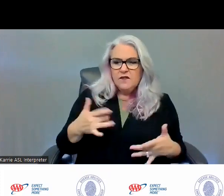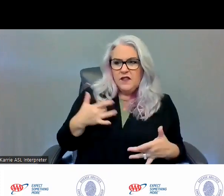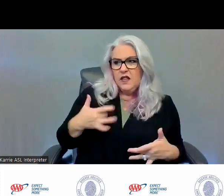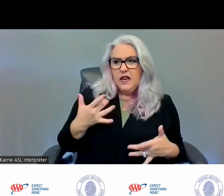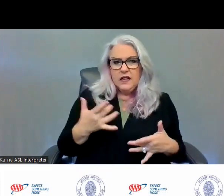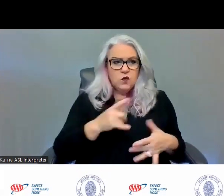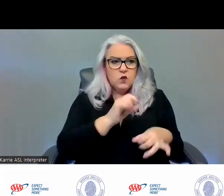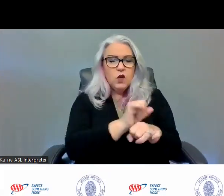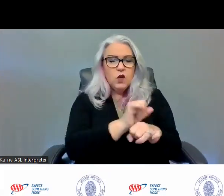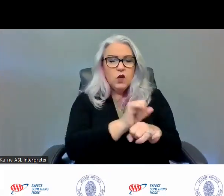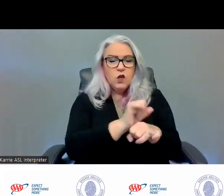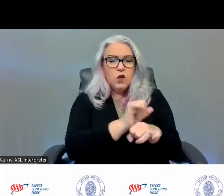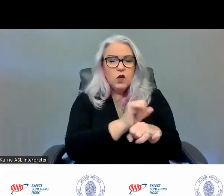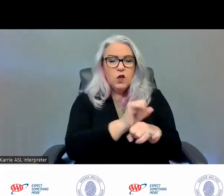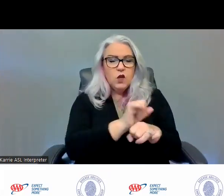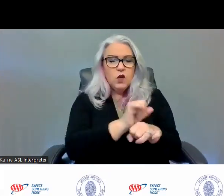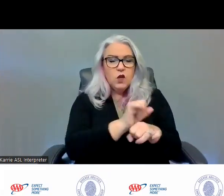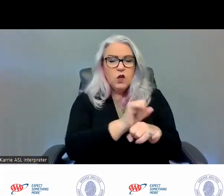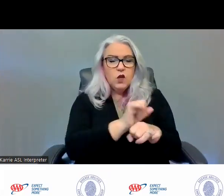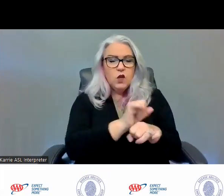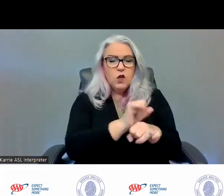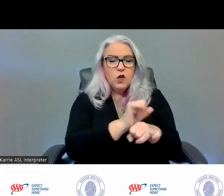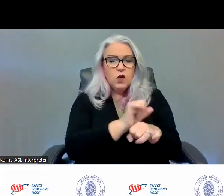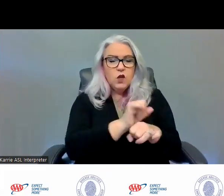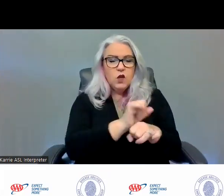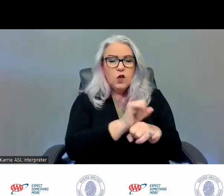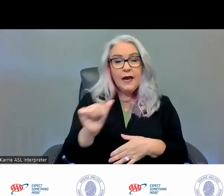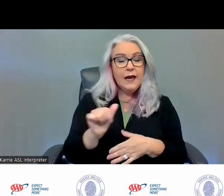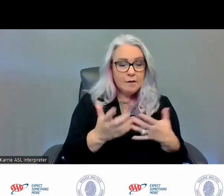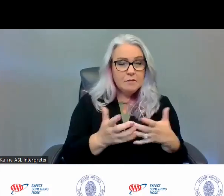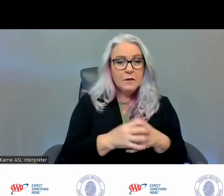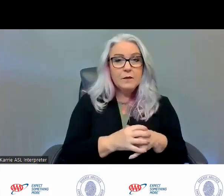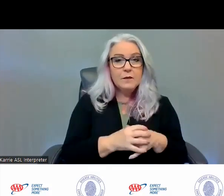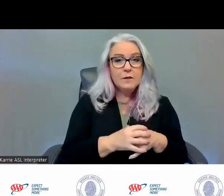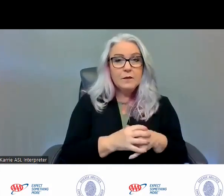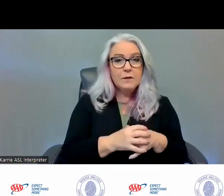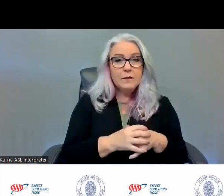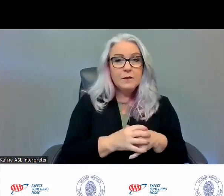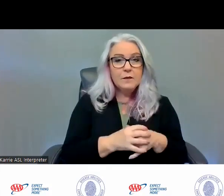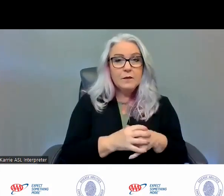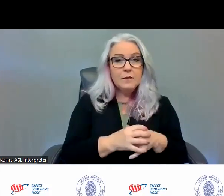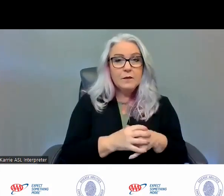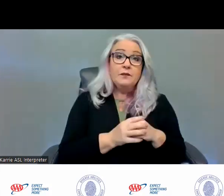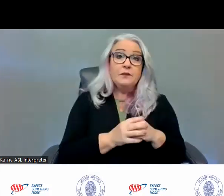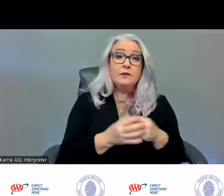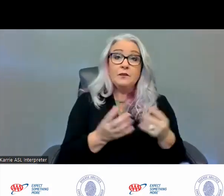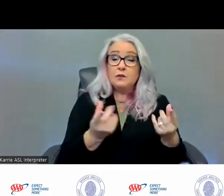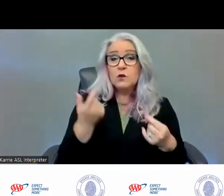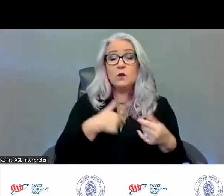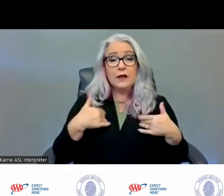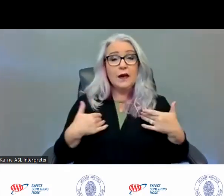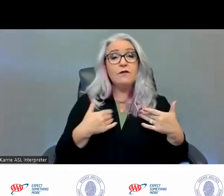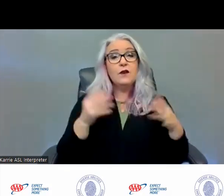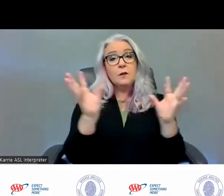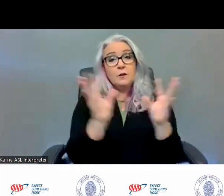at AAA Auto Club Group. And so how we do that is through booking meetings with leaders from across